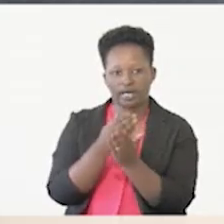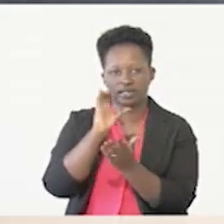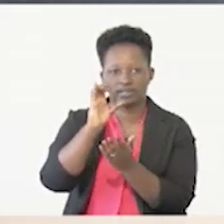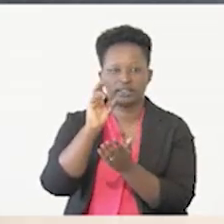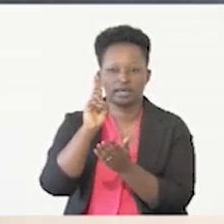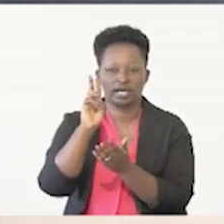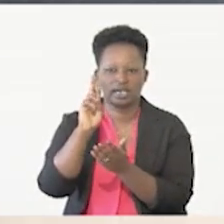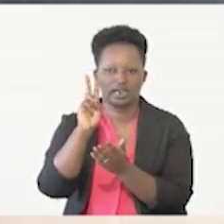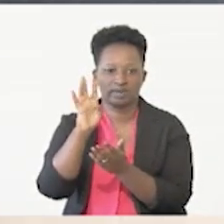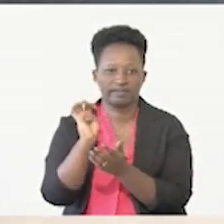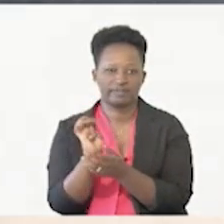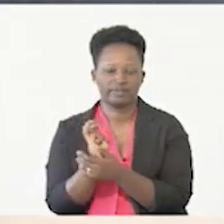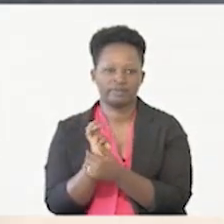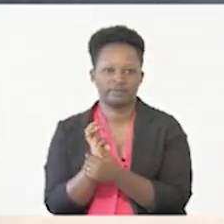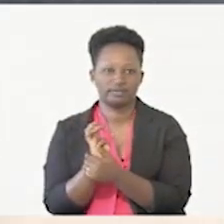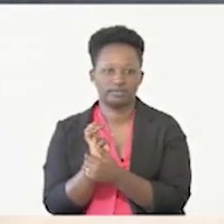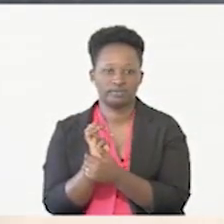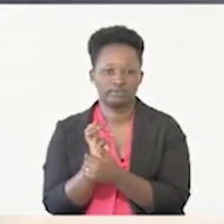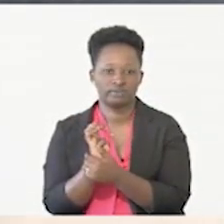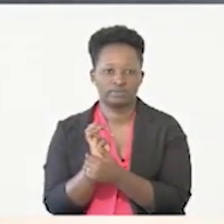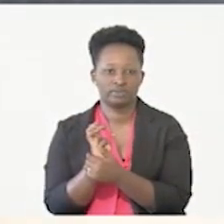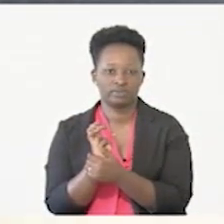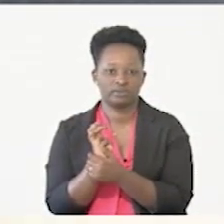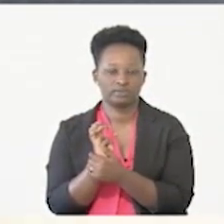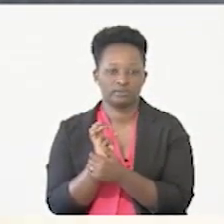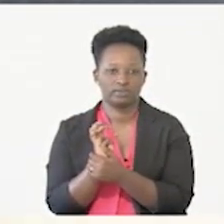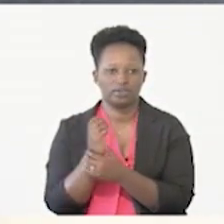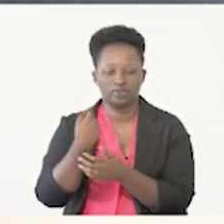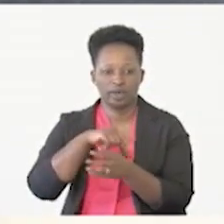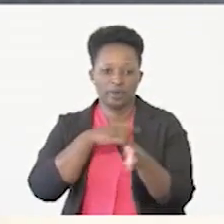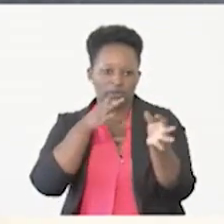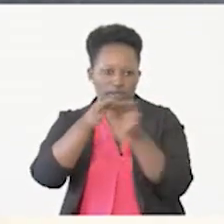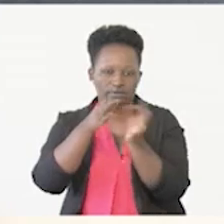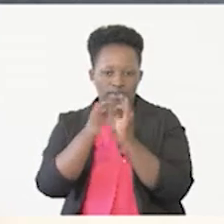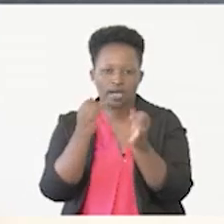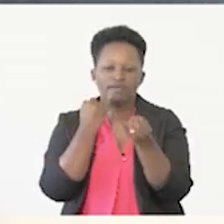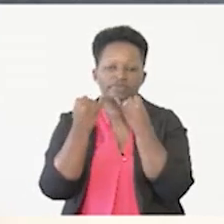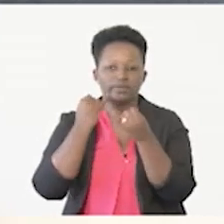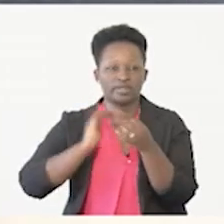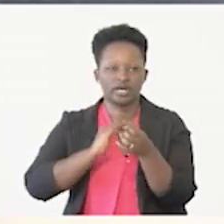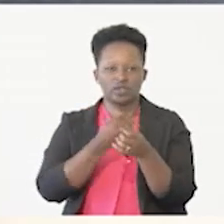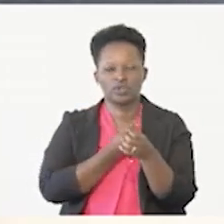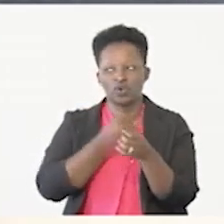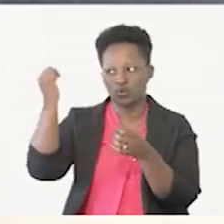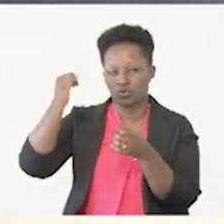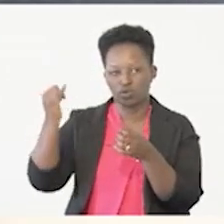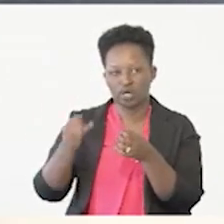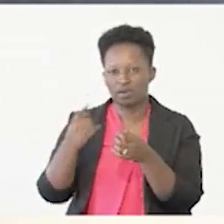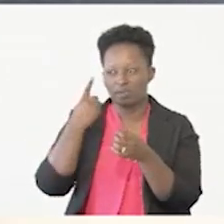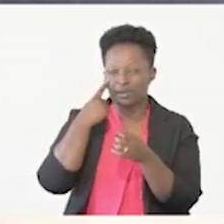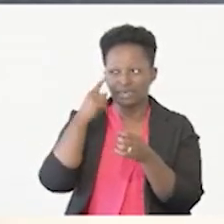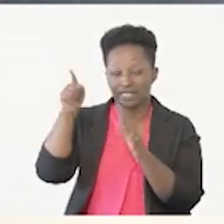our information. We have presented our information on the graph. You can see this is a